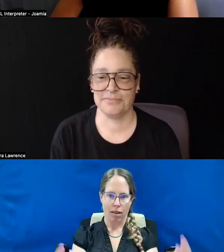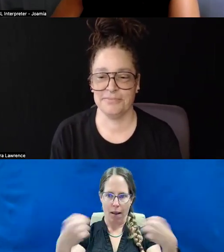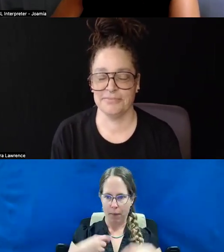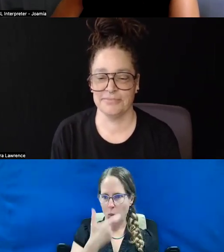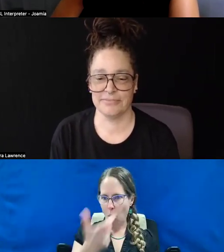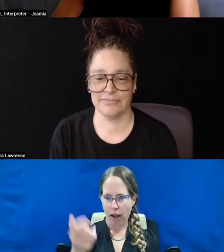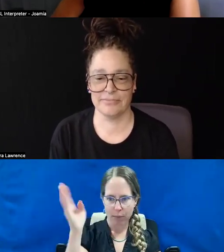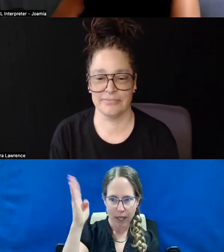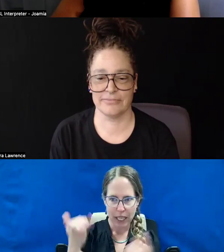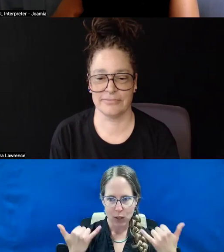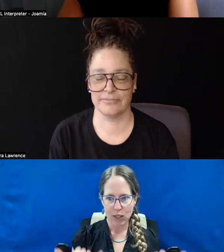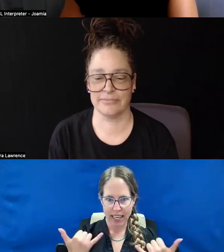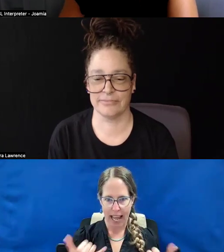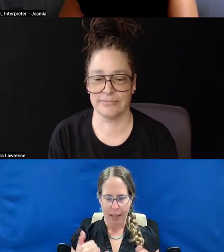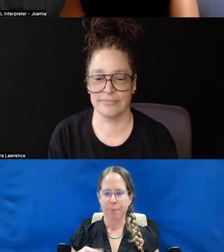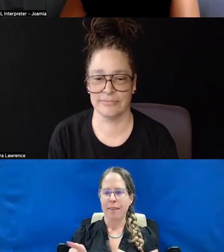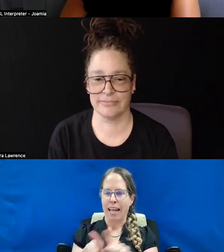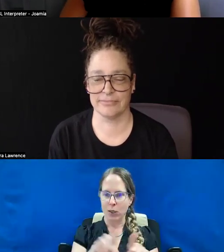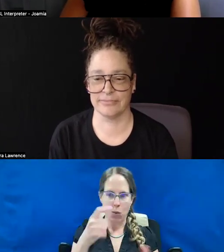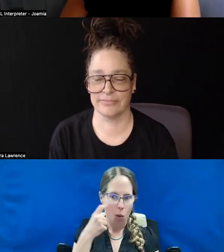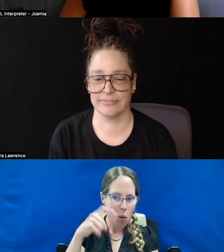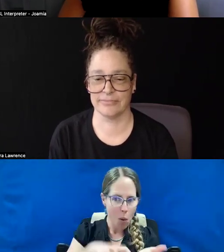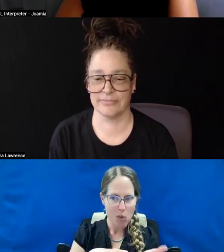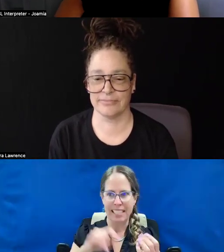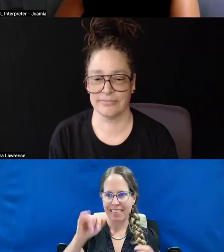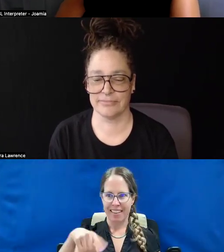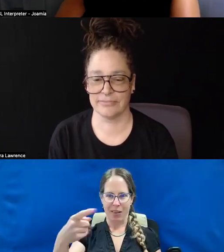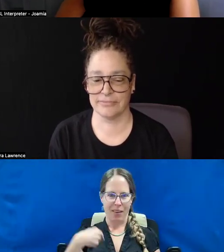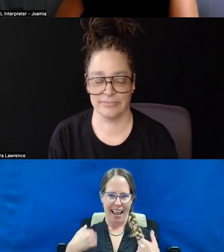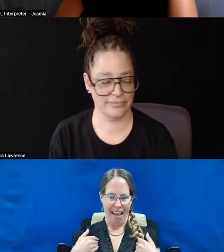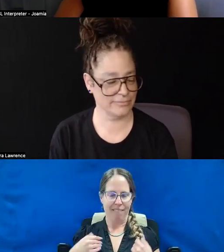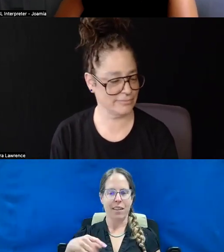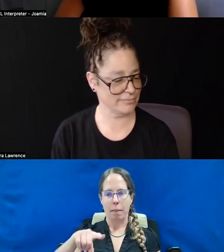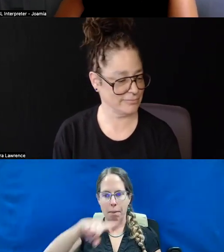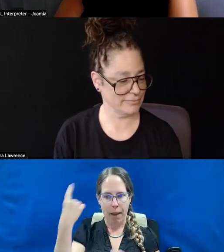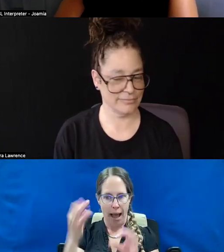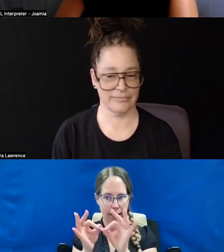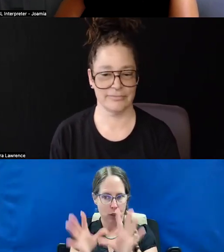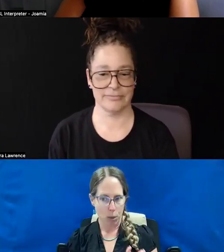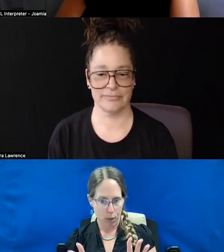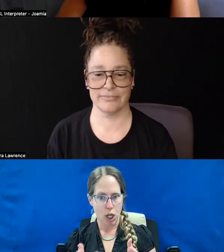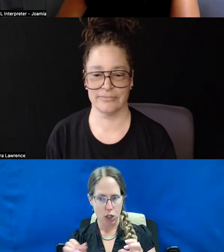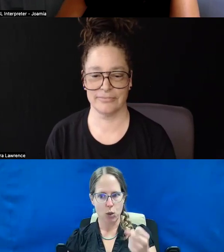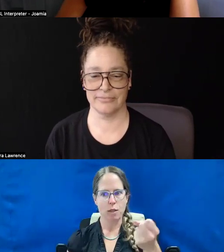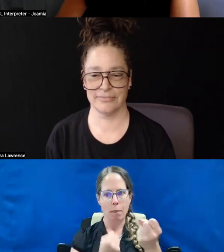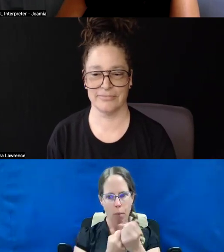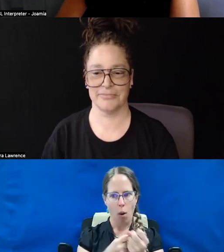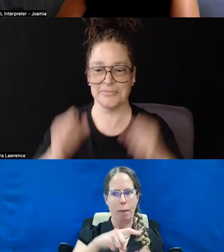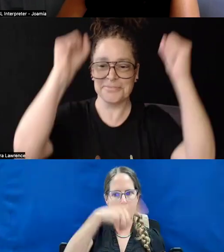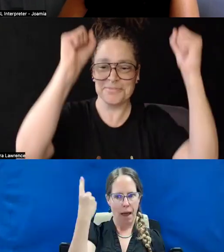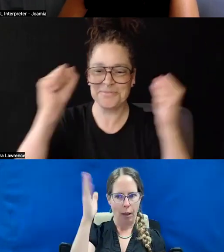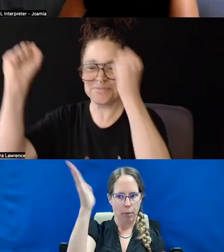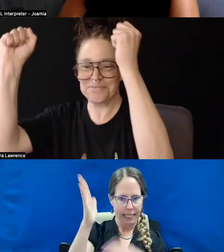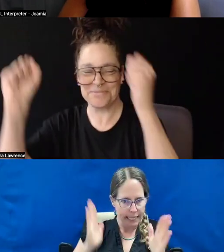you to all of you for coming and watching the webinar today. And as you've noticed, that we have a Black interpreter